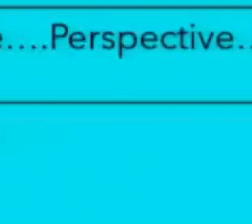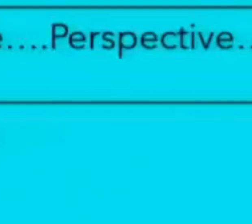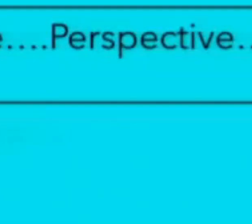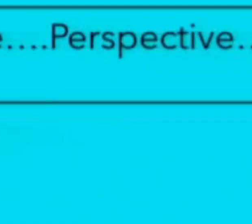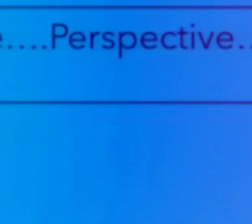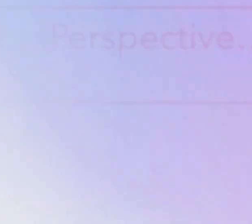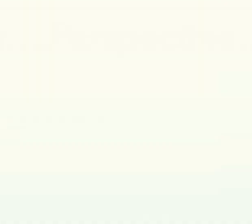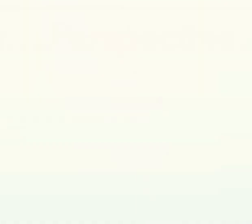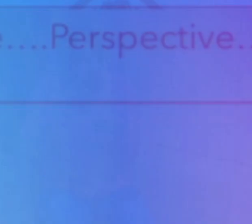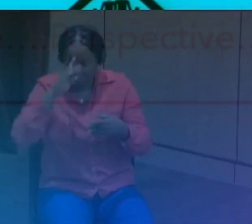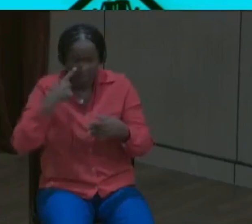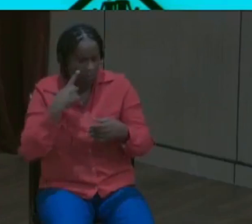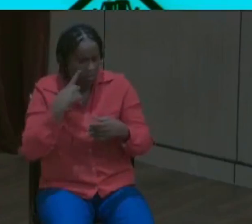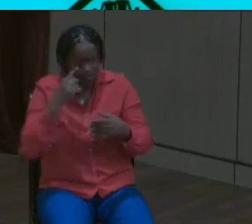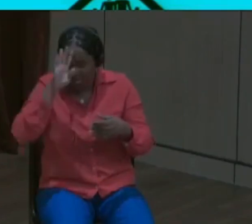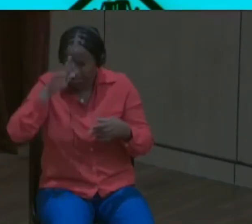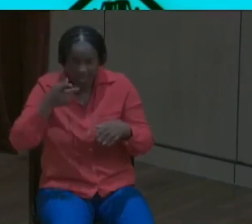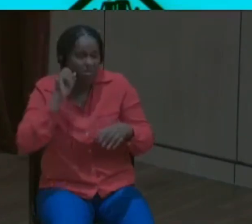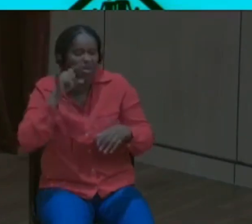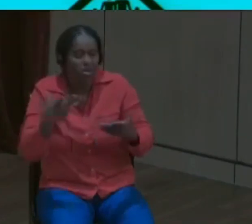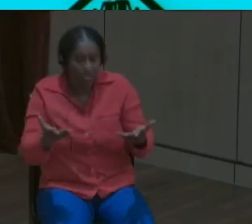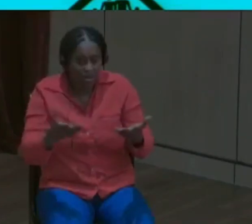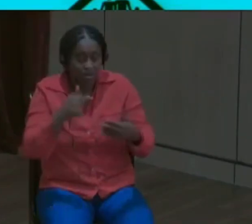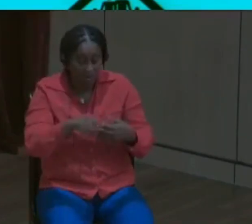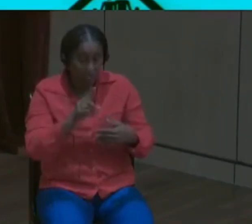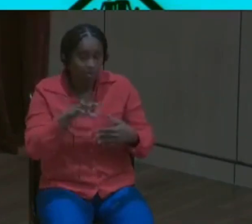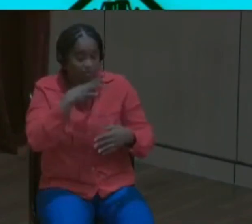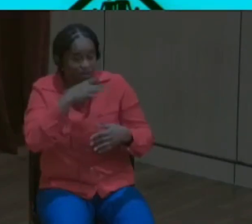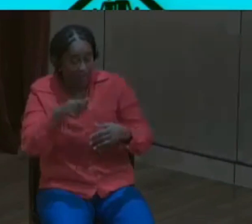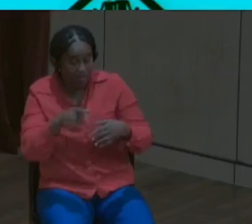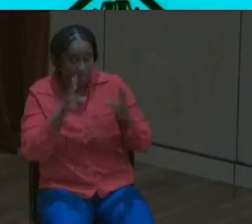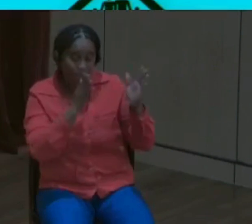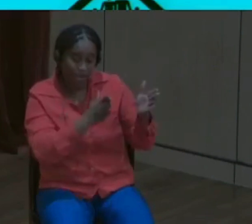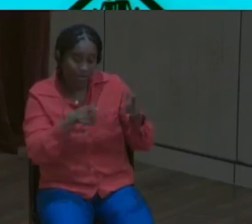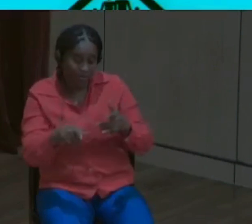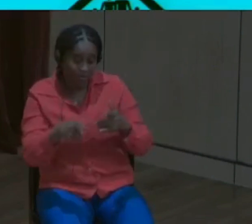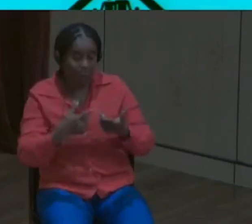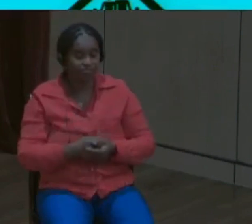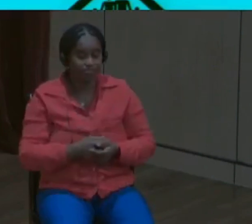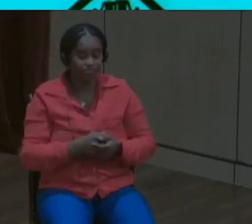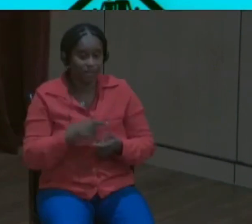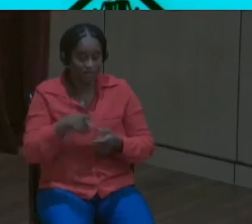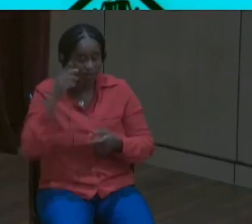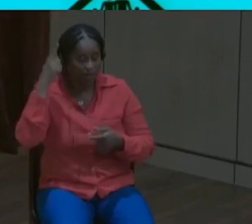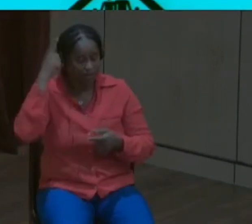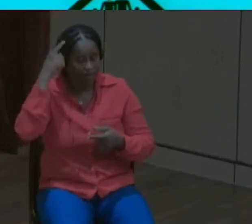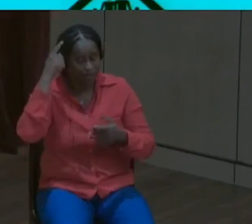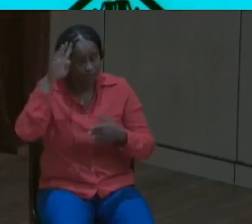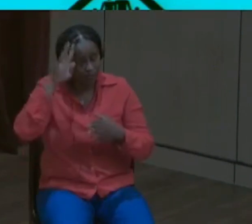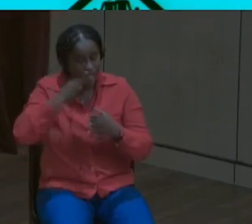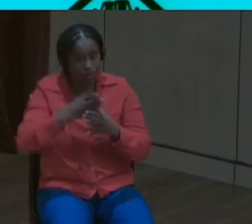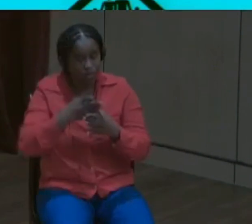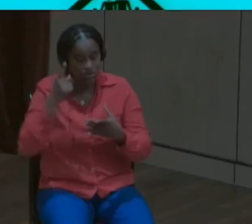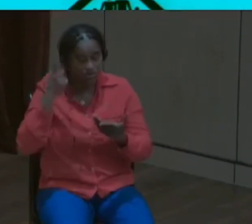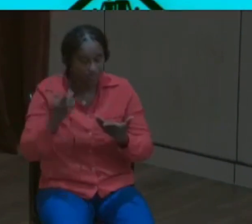in that. Then we also need to grow in building psychological resilience, and this has been mentioned in many of